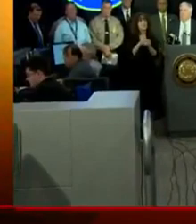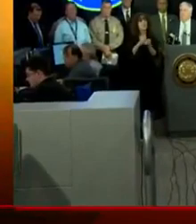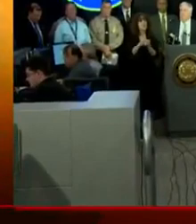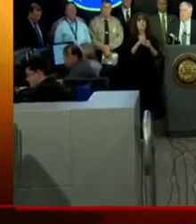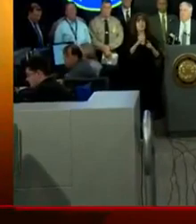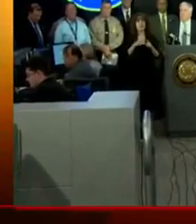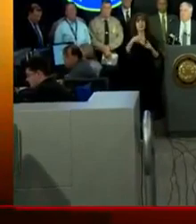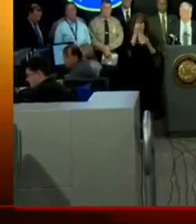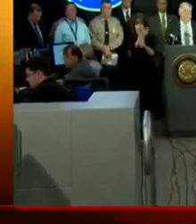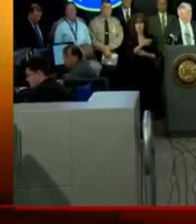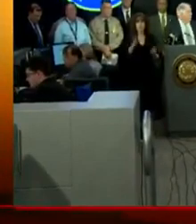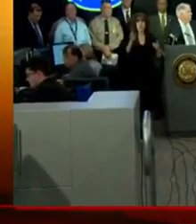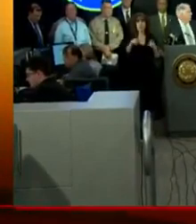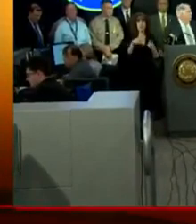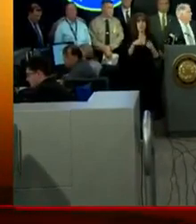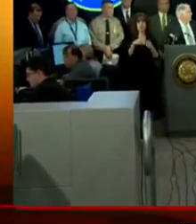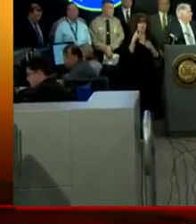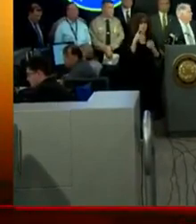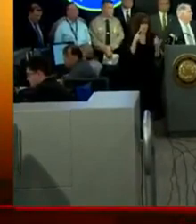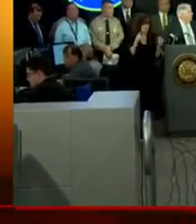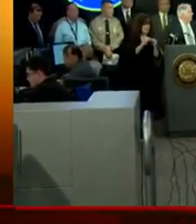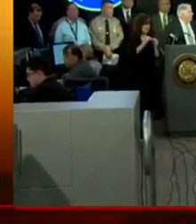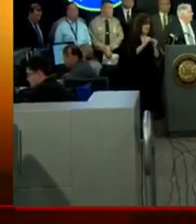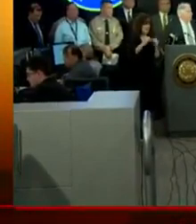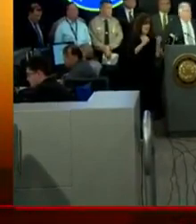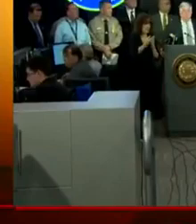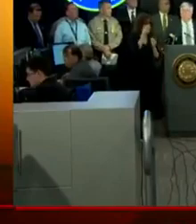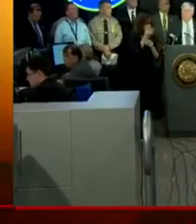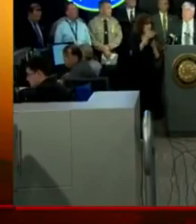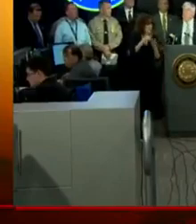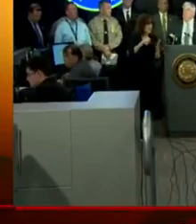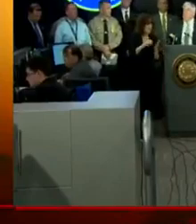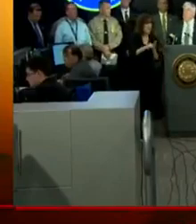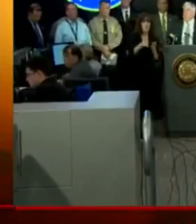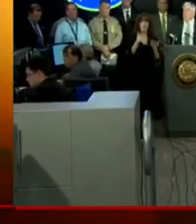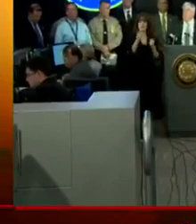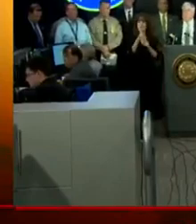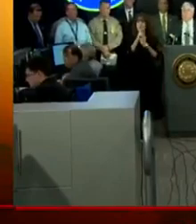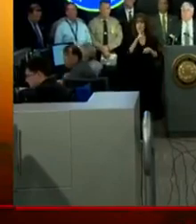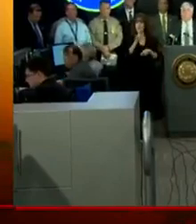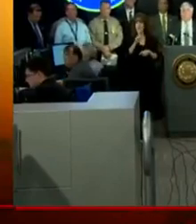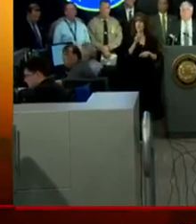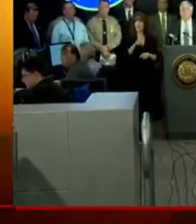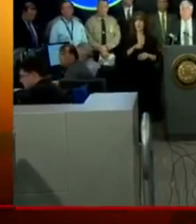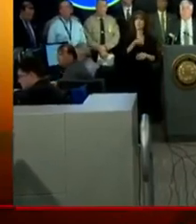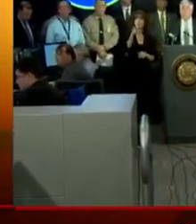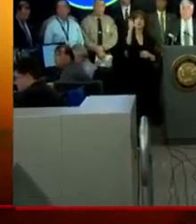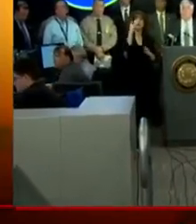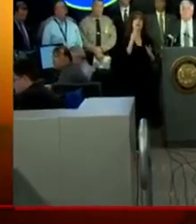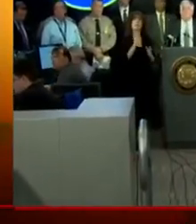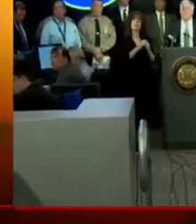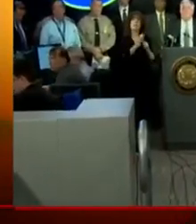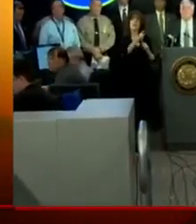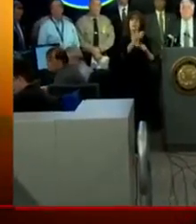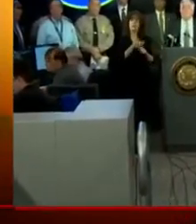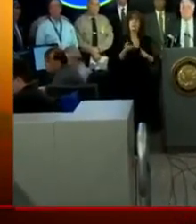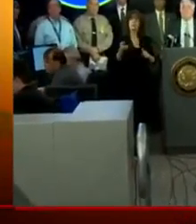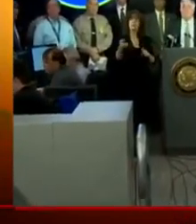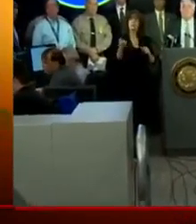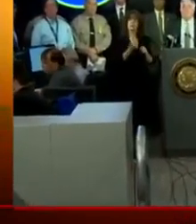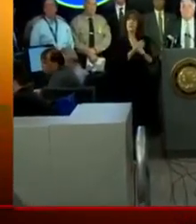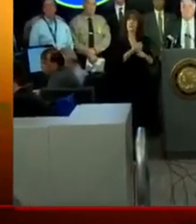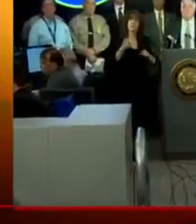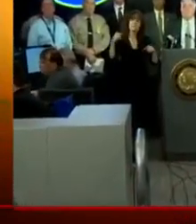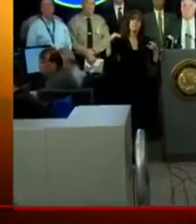but we'll let you know as soon as we. Does anybody here have any other updated information on the health? We'll try to get you the answer. Yeah. All the resources being